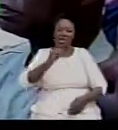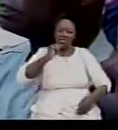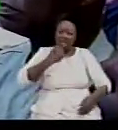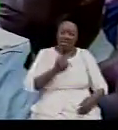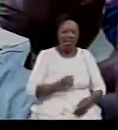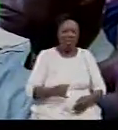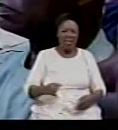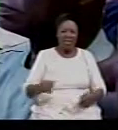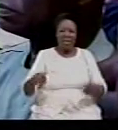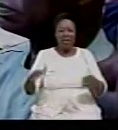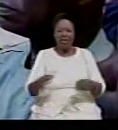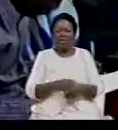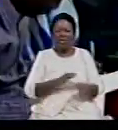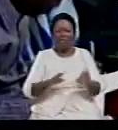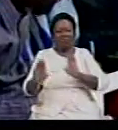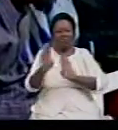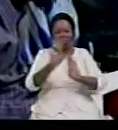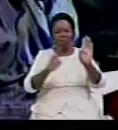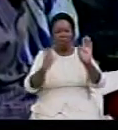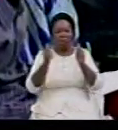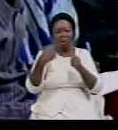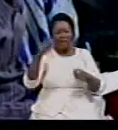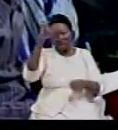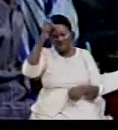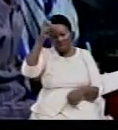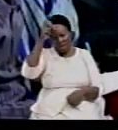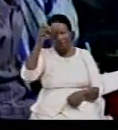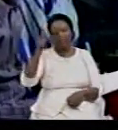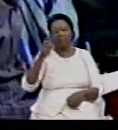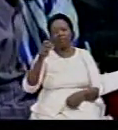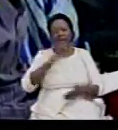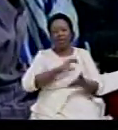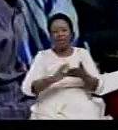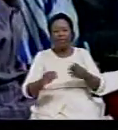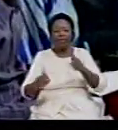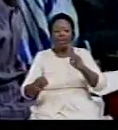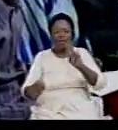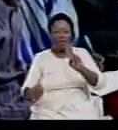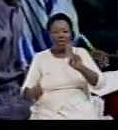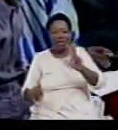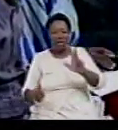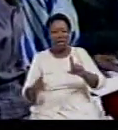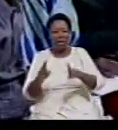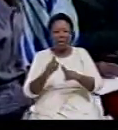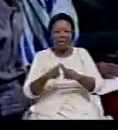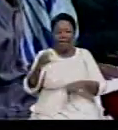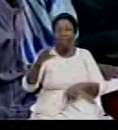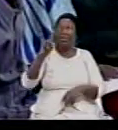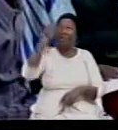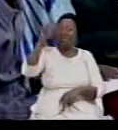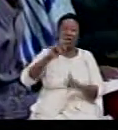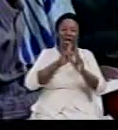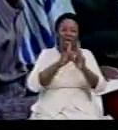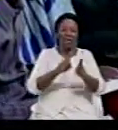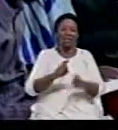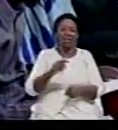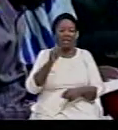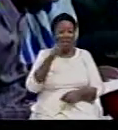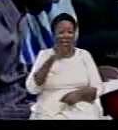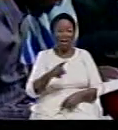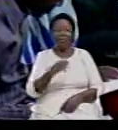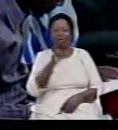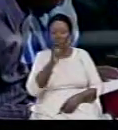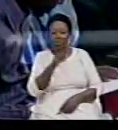the devil. Verse 23. In verse 23, but he answered her not a word. And